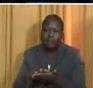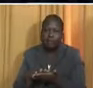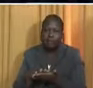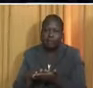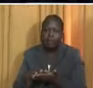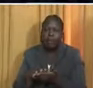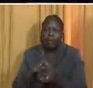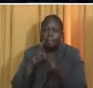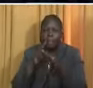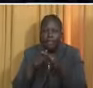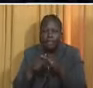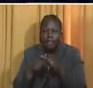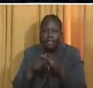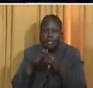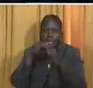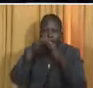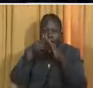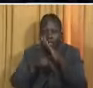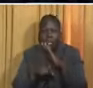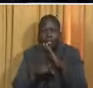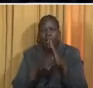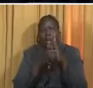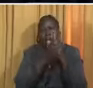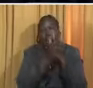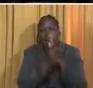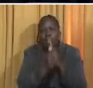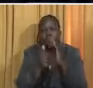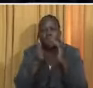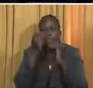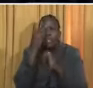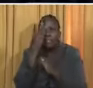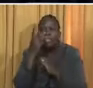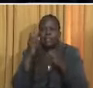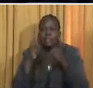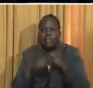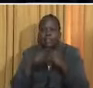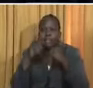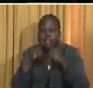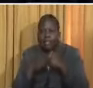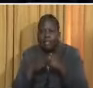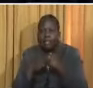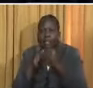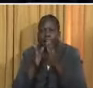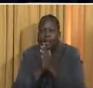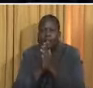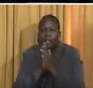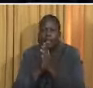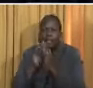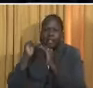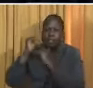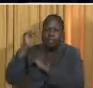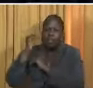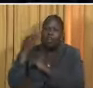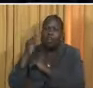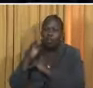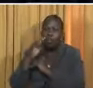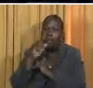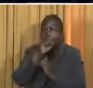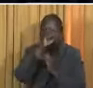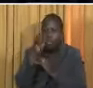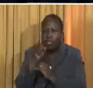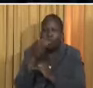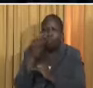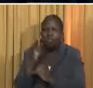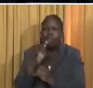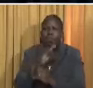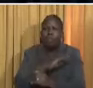However, in construing Article 368 and the limitations on the powers of the court to question the power